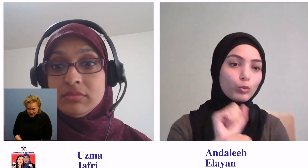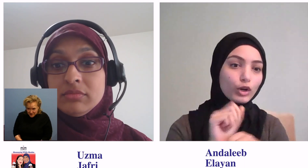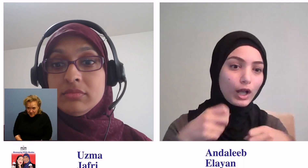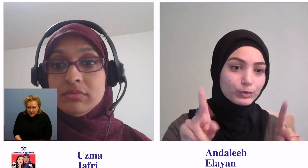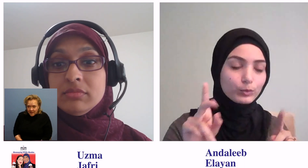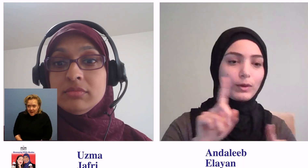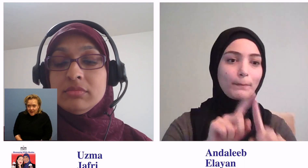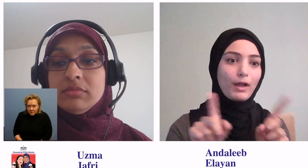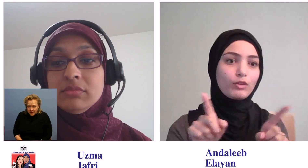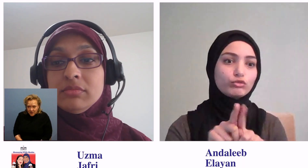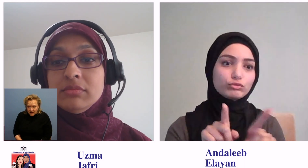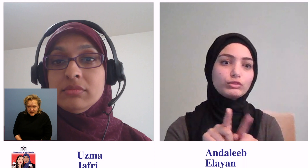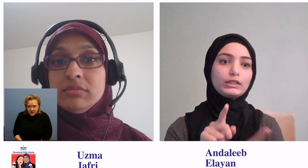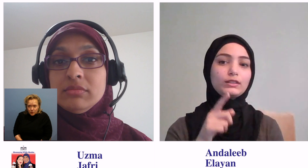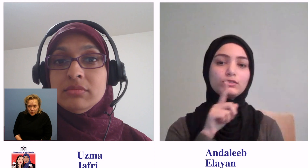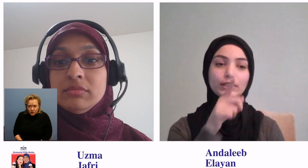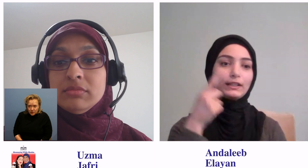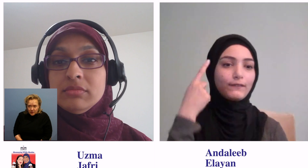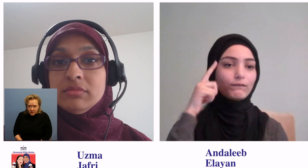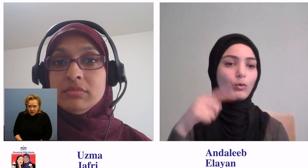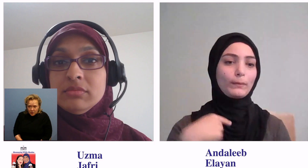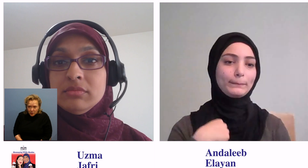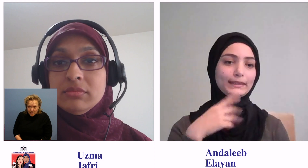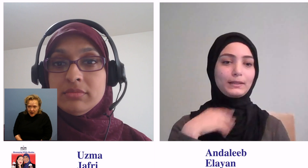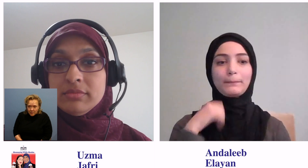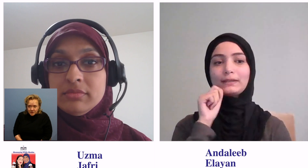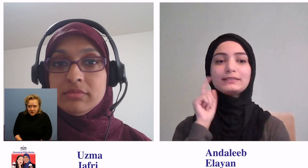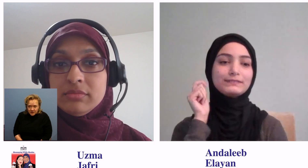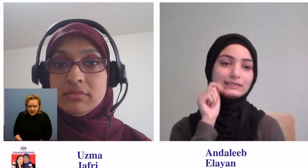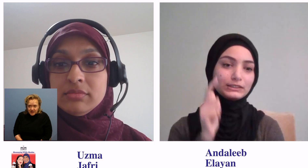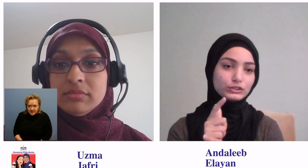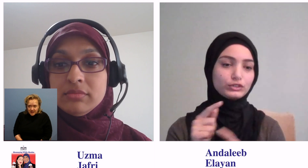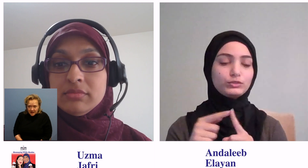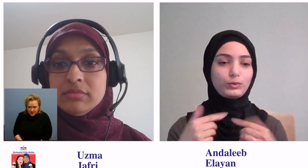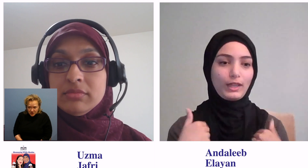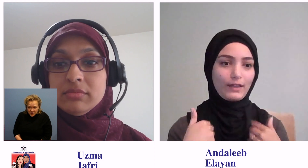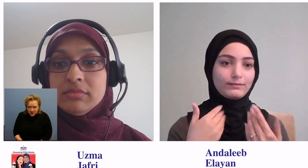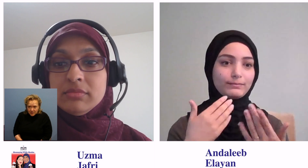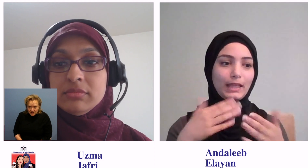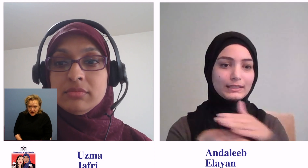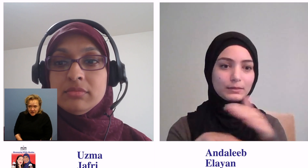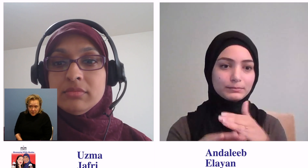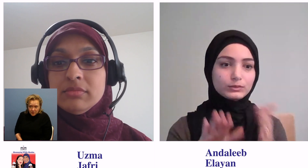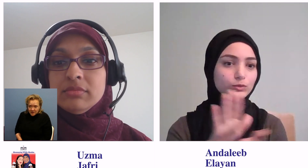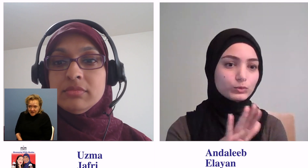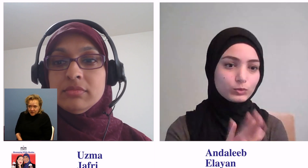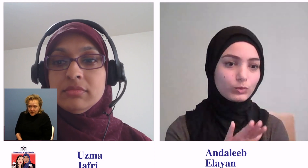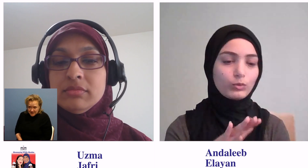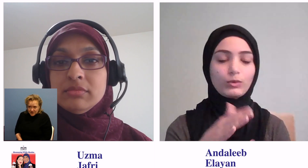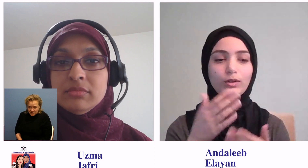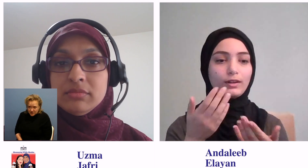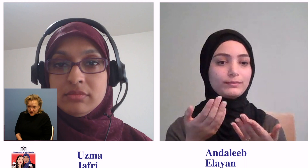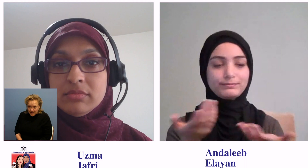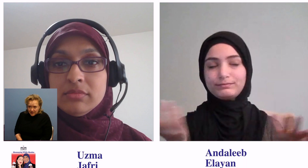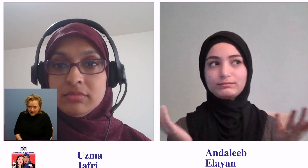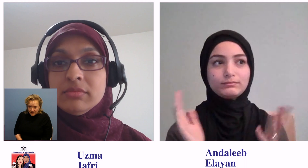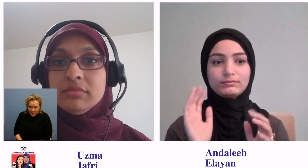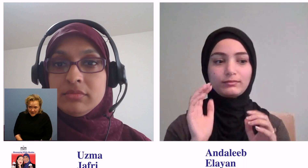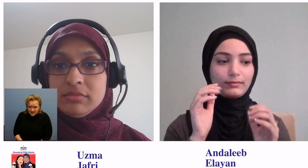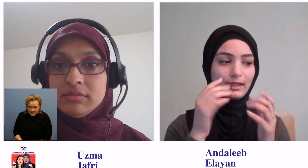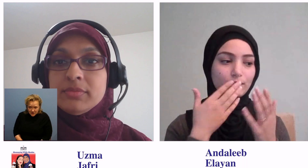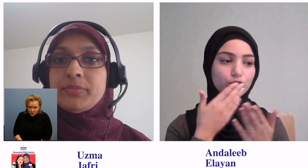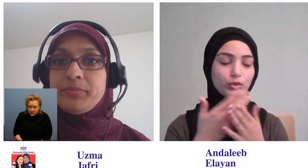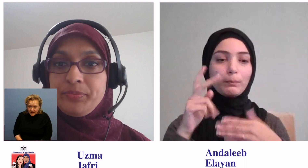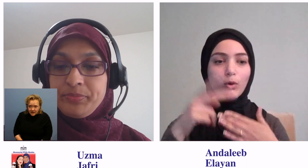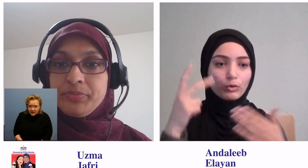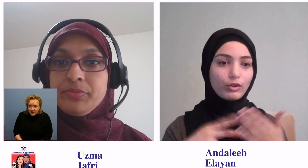America because there were good, you know, employment opportunities and educational opportunities for both myself and my sister to have, you